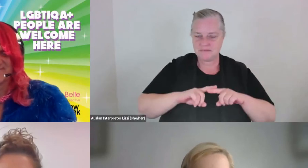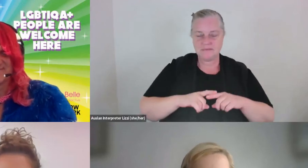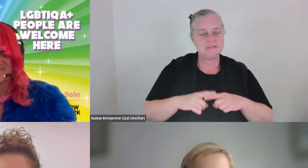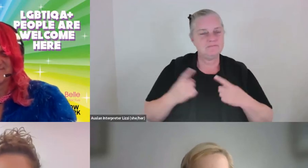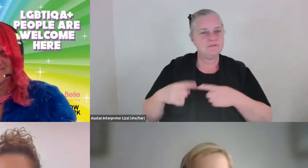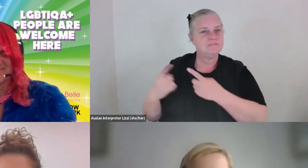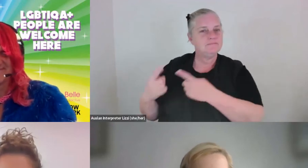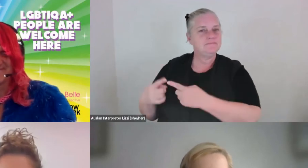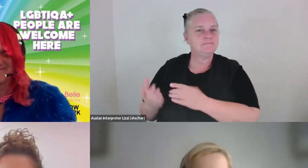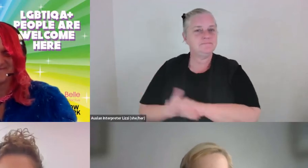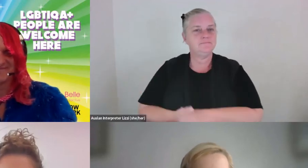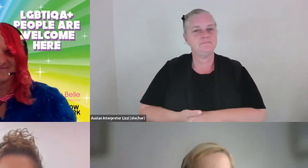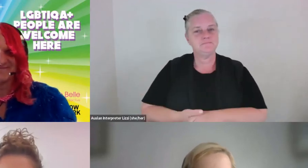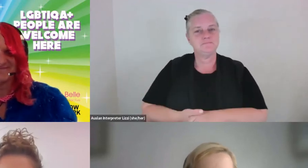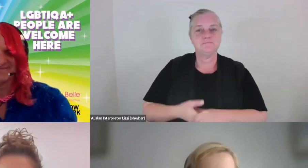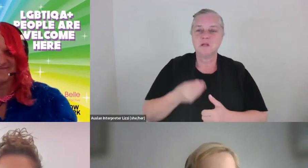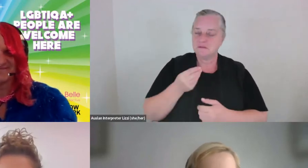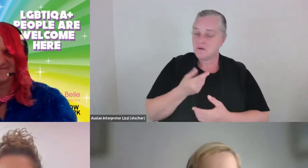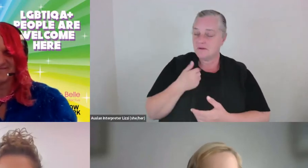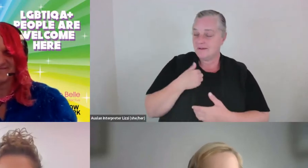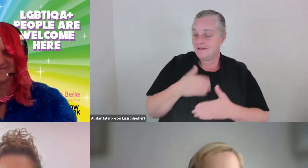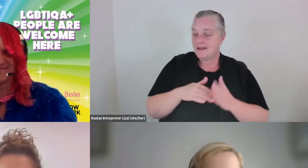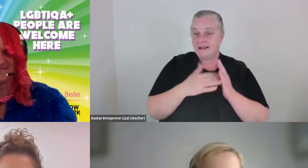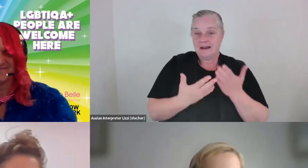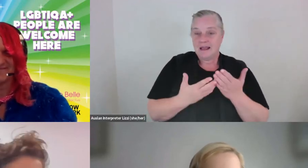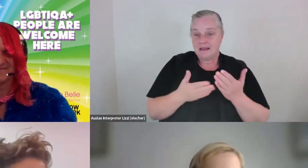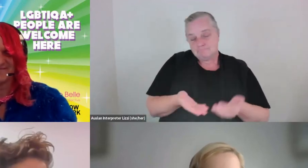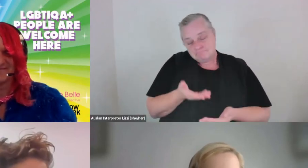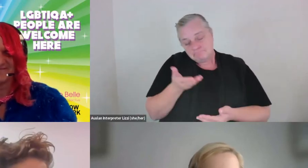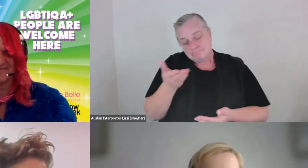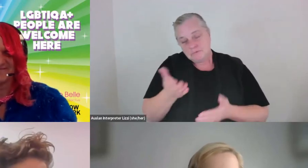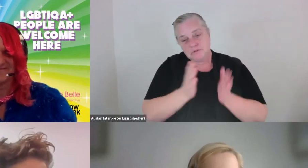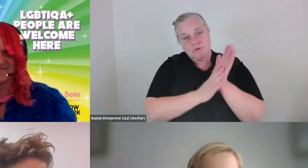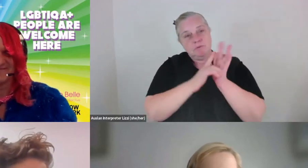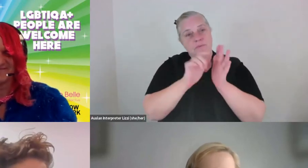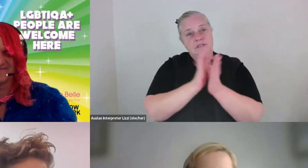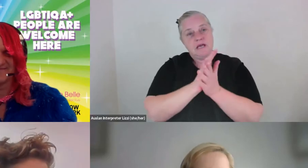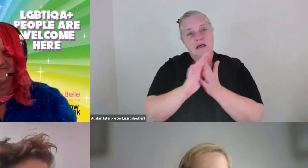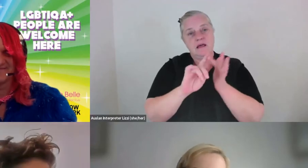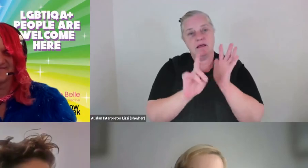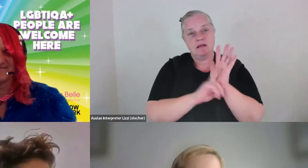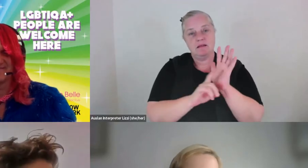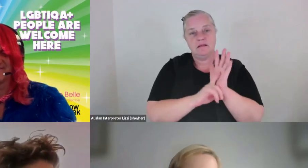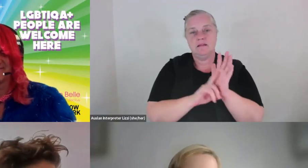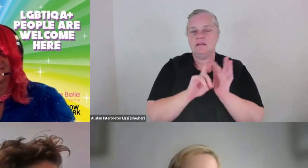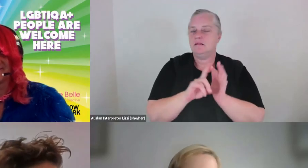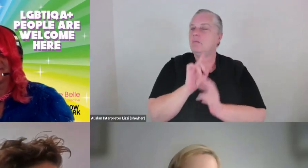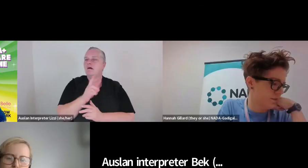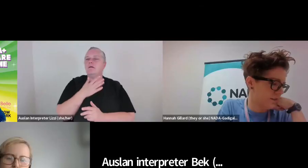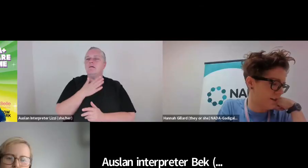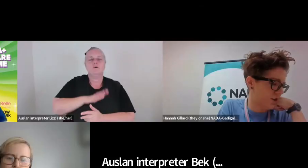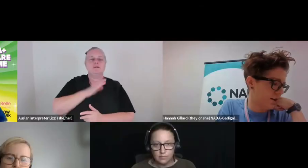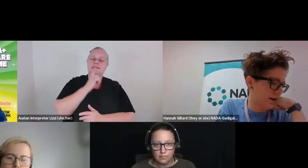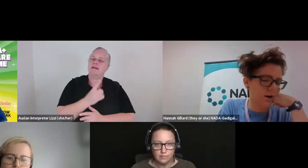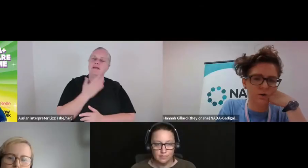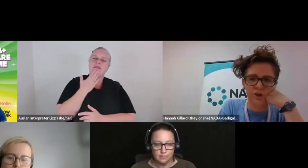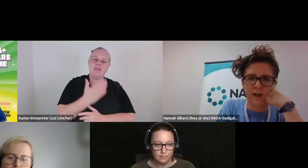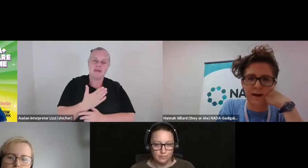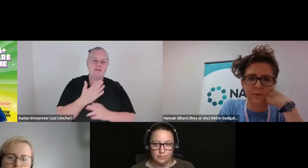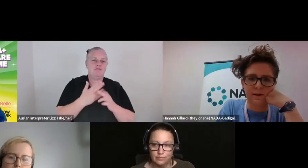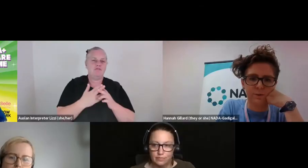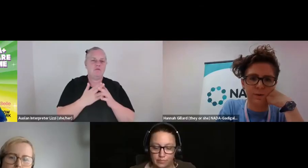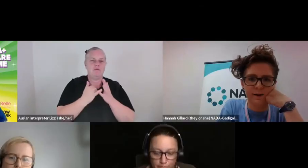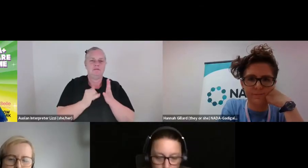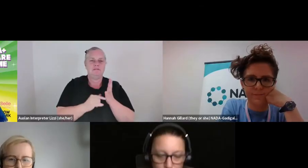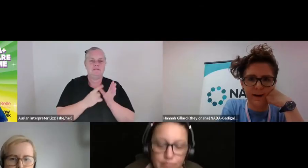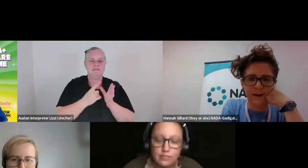Well, I think I'll hand it over to Michelle to wrap up, but I just want to say thank you so much, Starlady, for that really awesome presentation, and I'll share